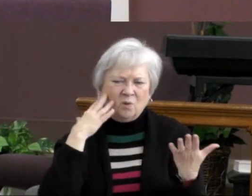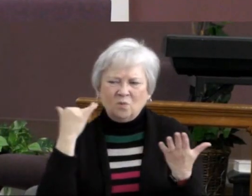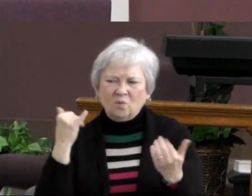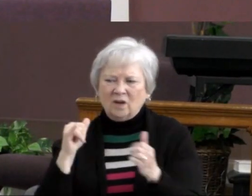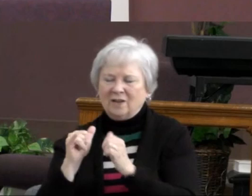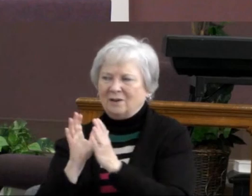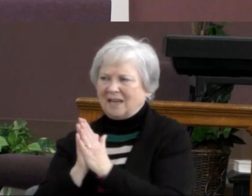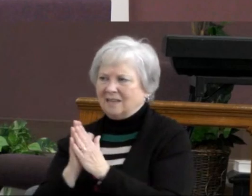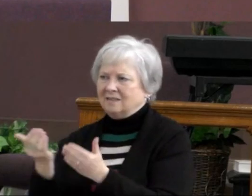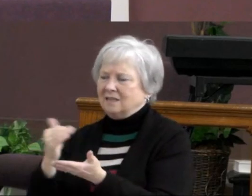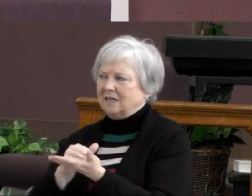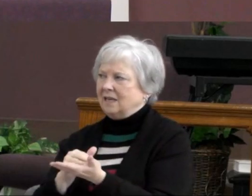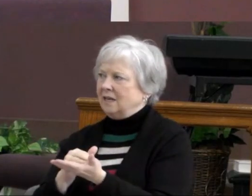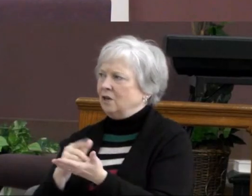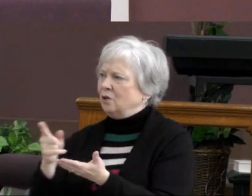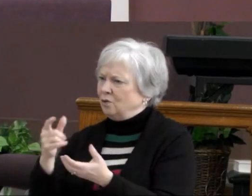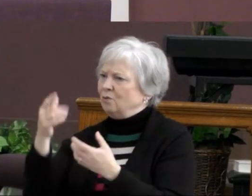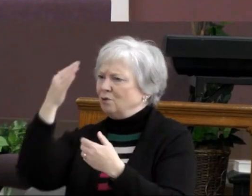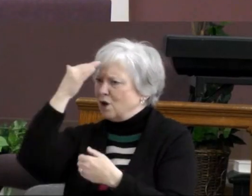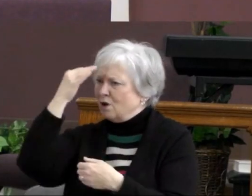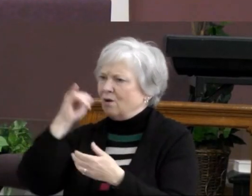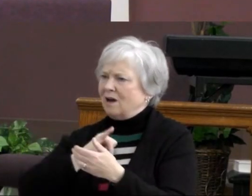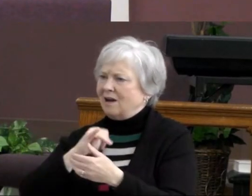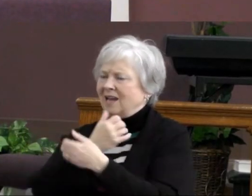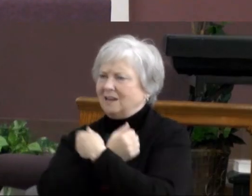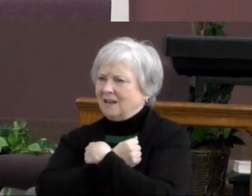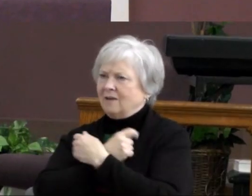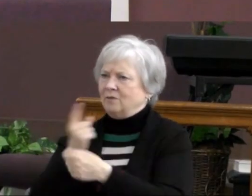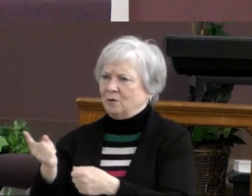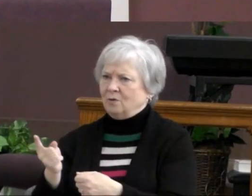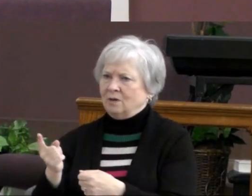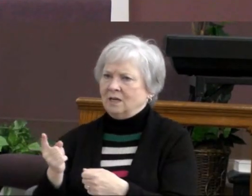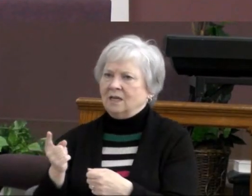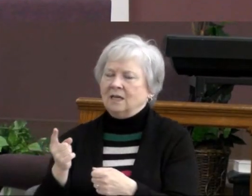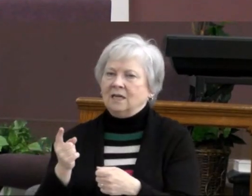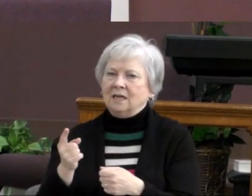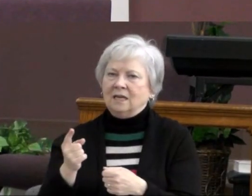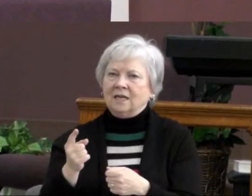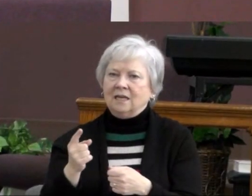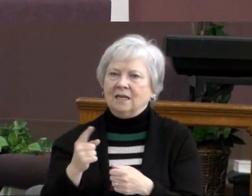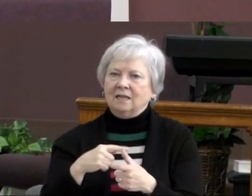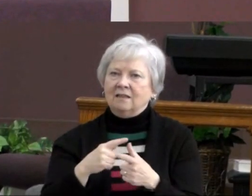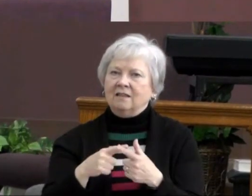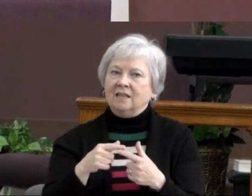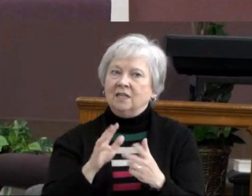things. You know that I love you." Jesus said, "Feed my sheep."